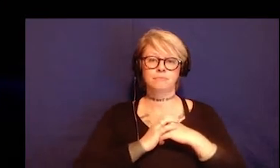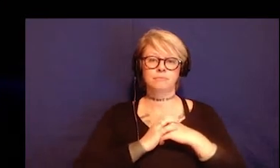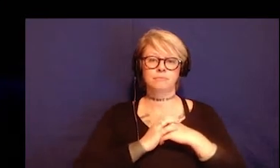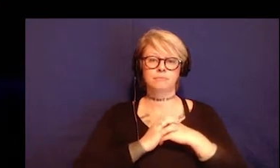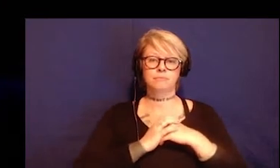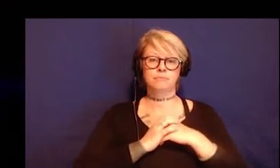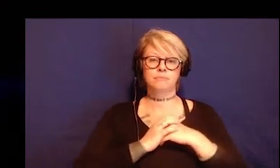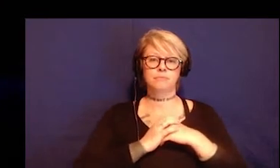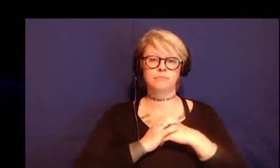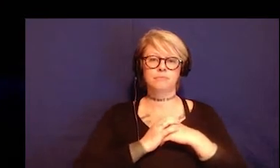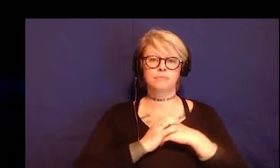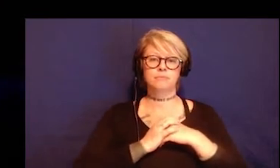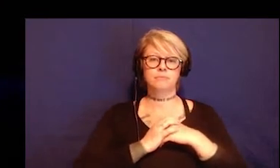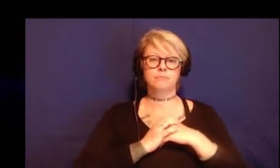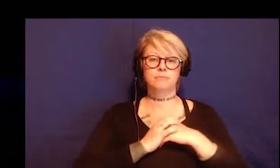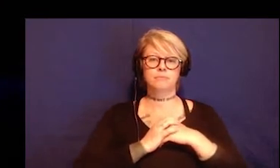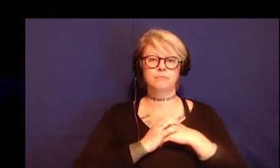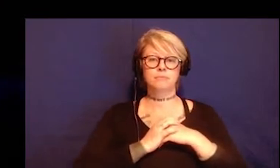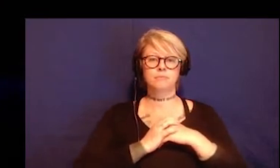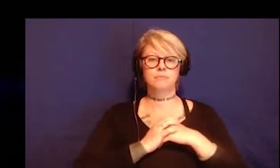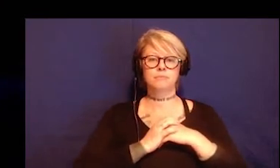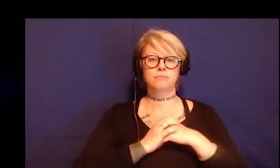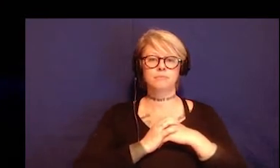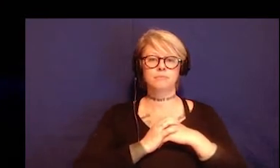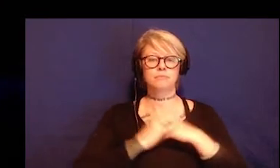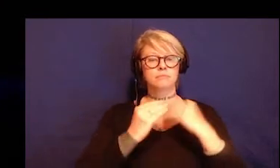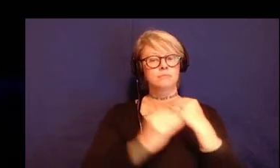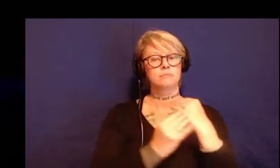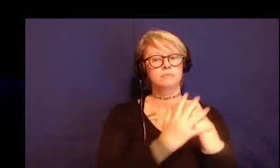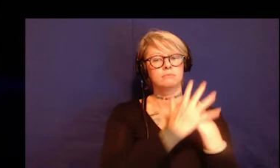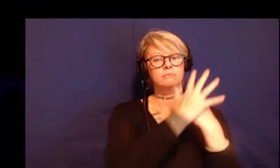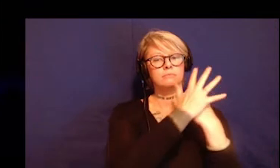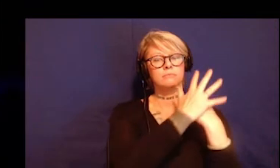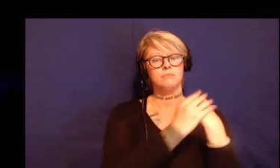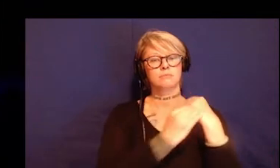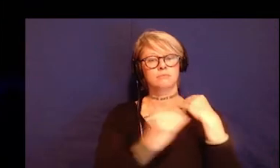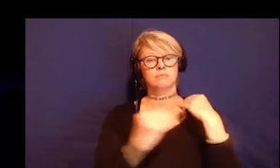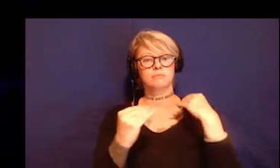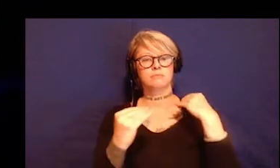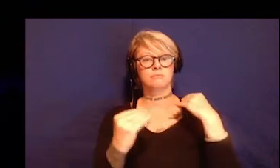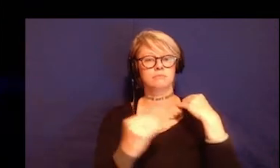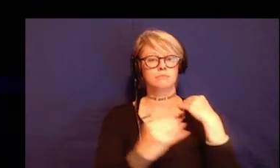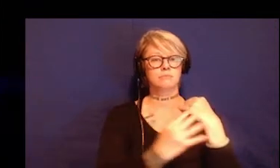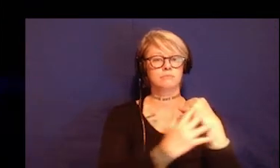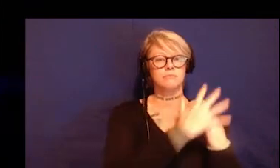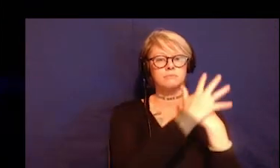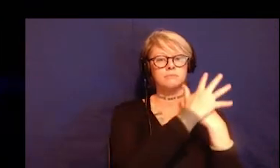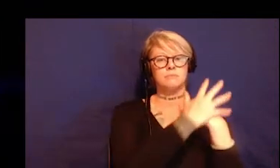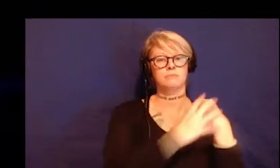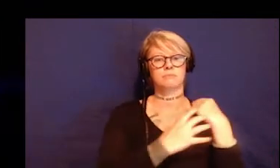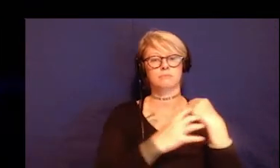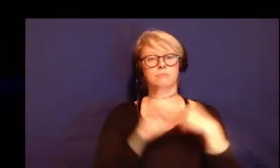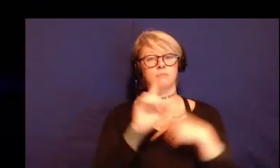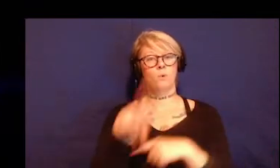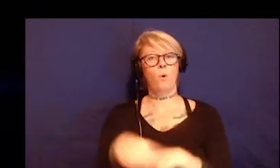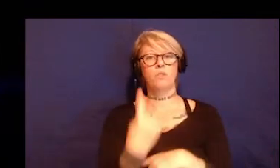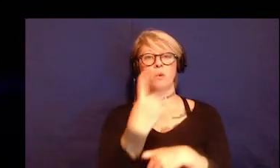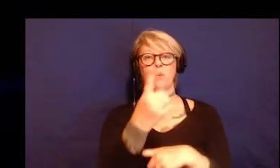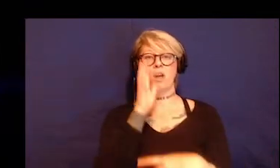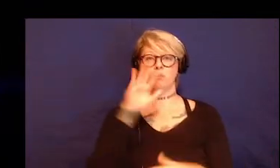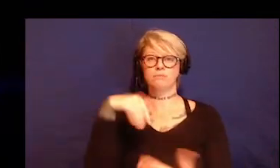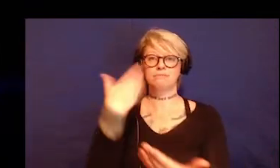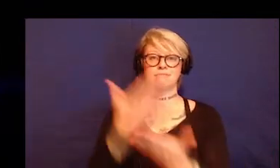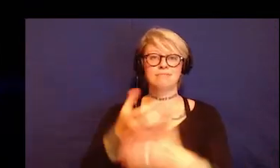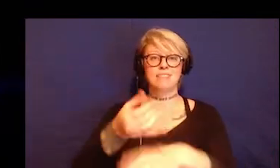Crashing over the waves of radio static, they will make a raft out of a bedroom. Only one will reach the Isle of the